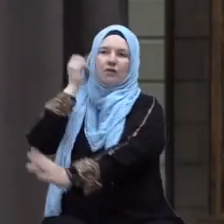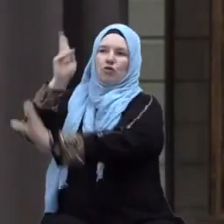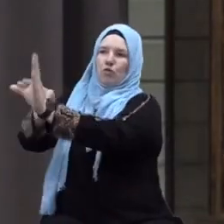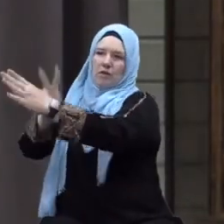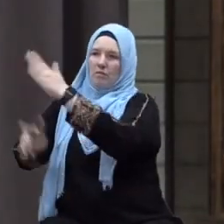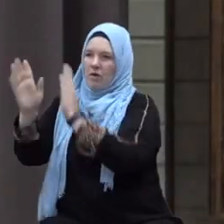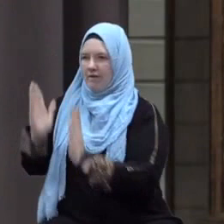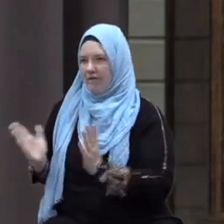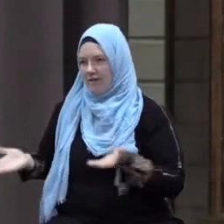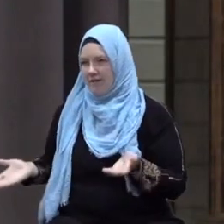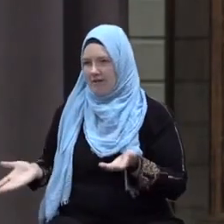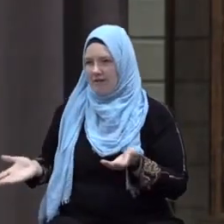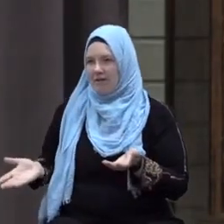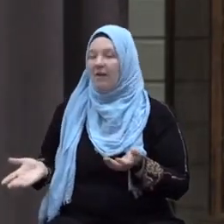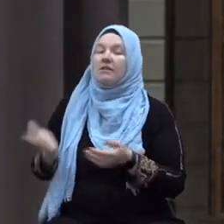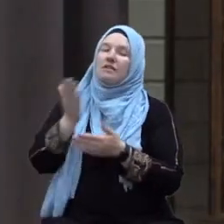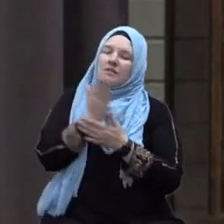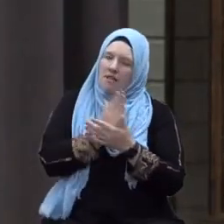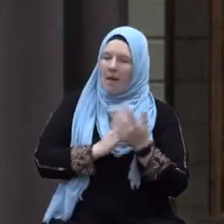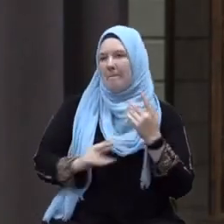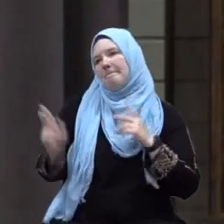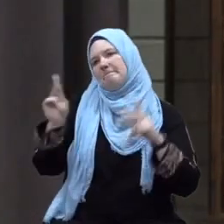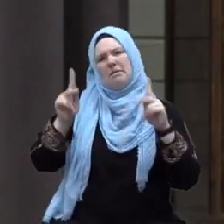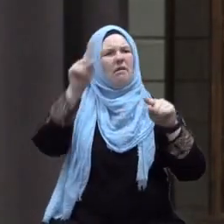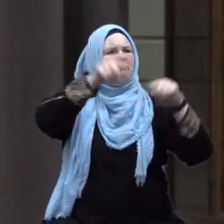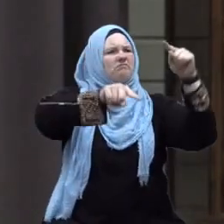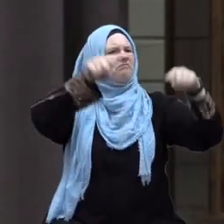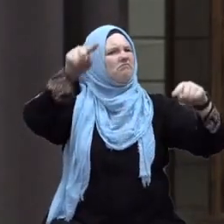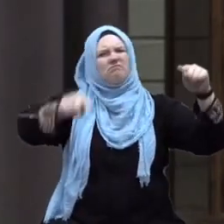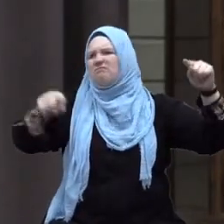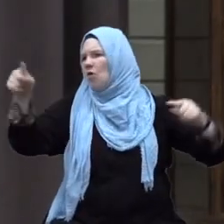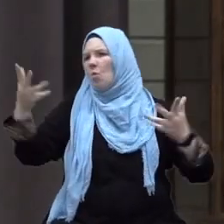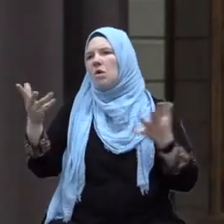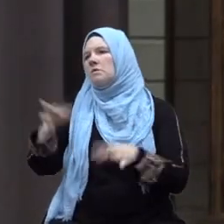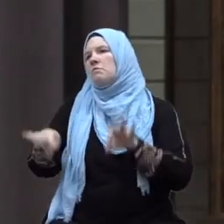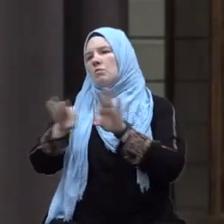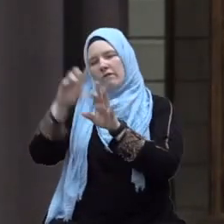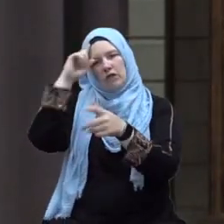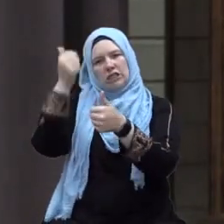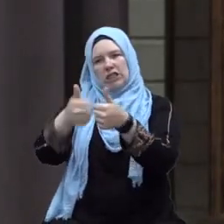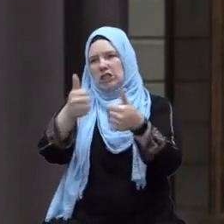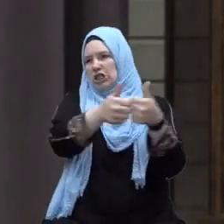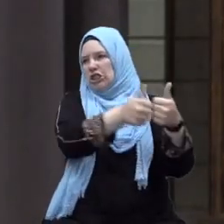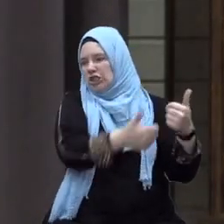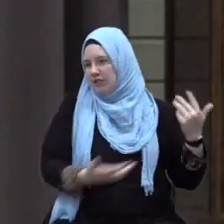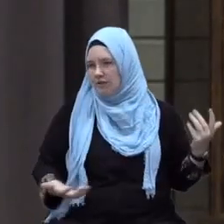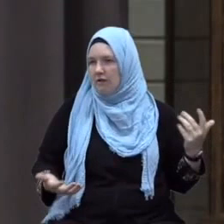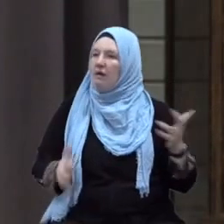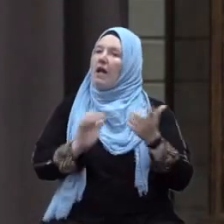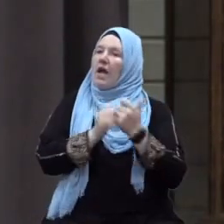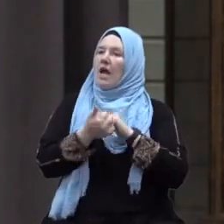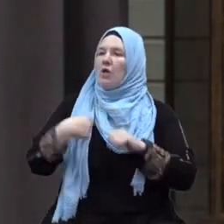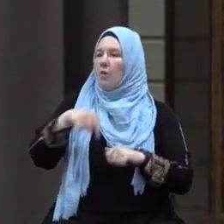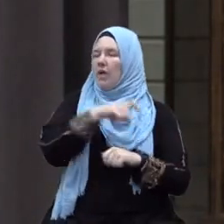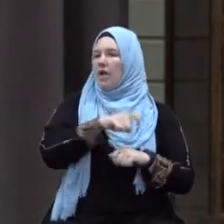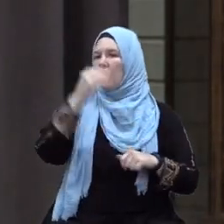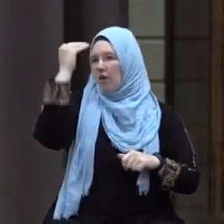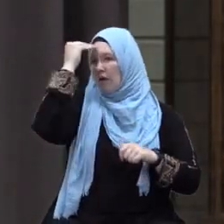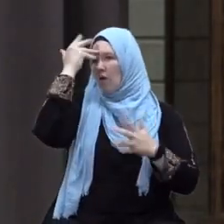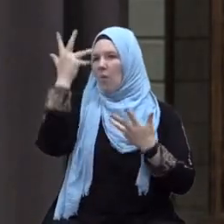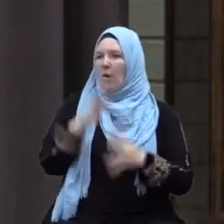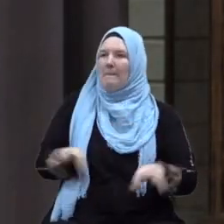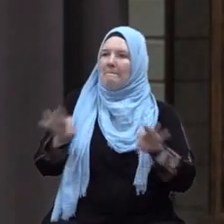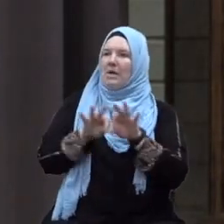Everybody has their own ways of judging what matters to them the most. How do we know what matters